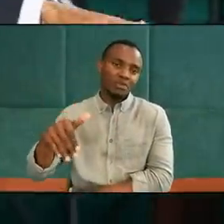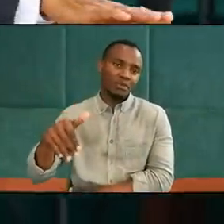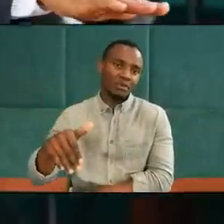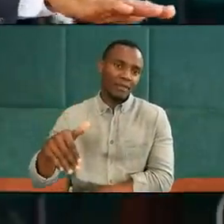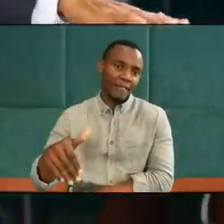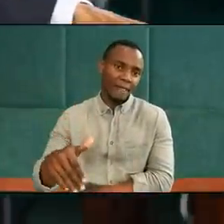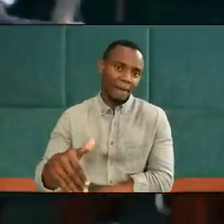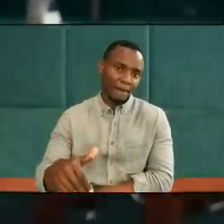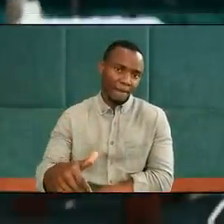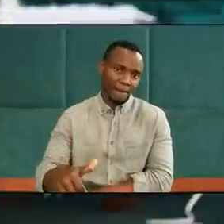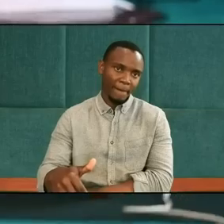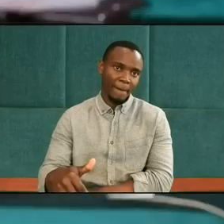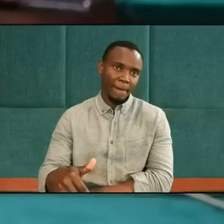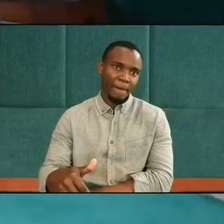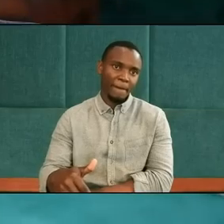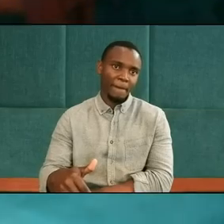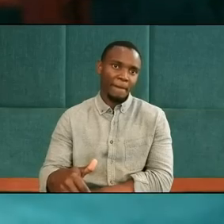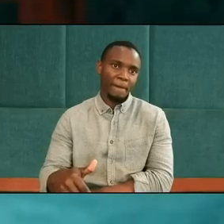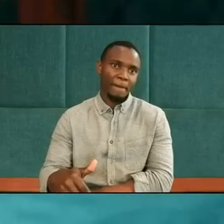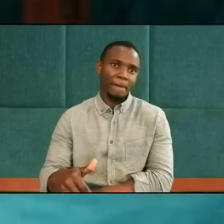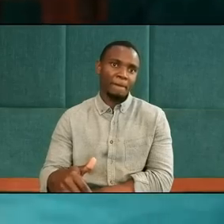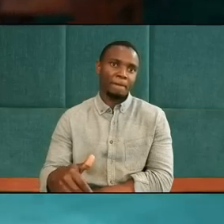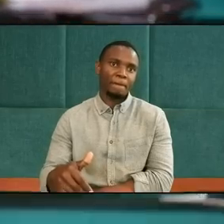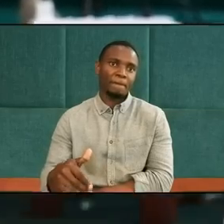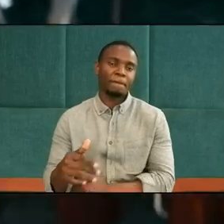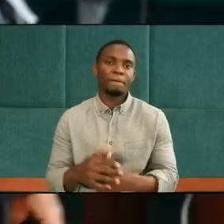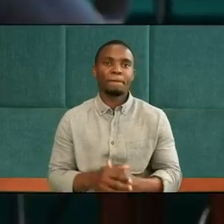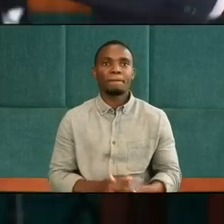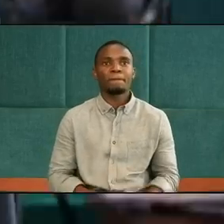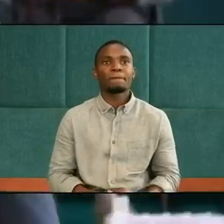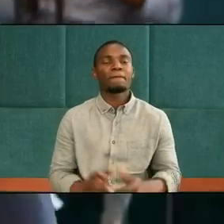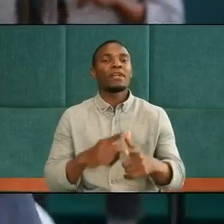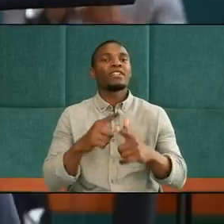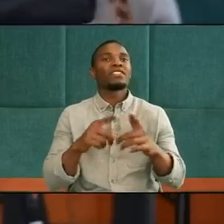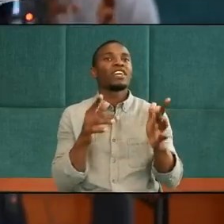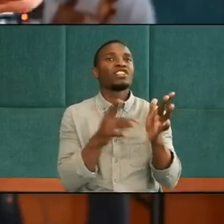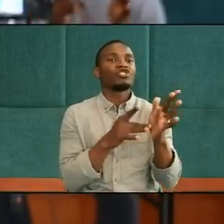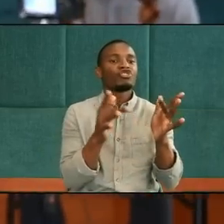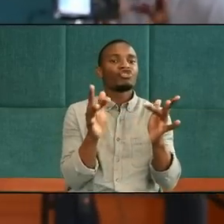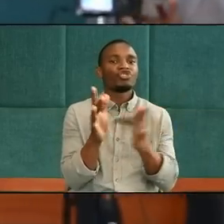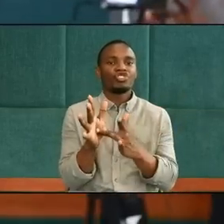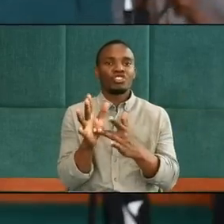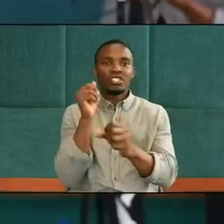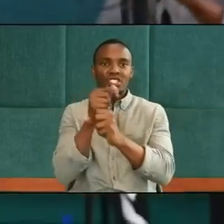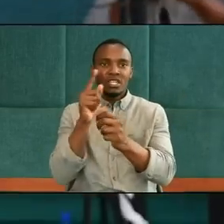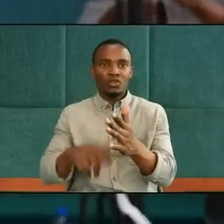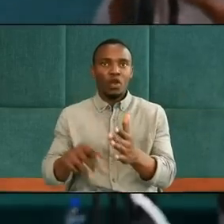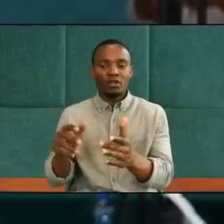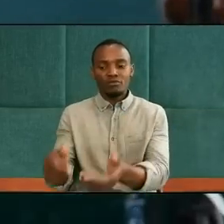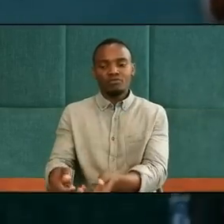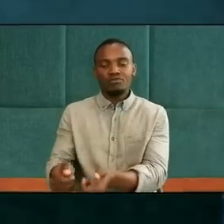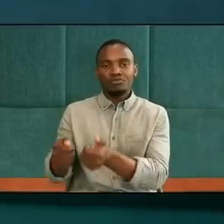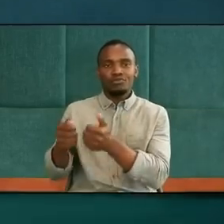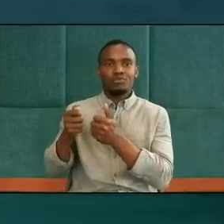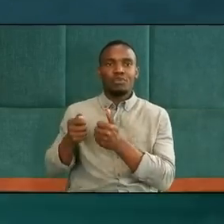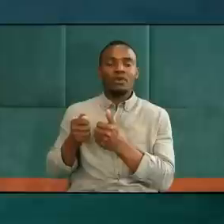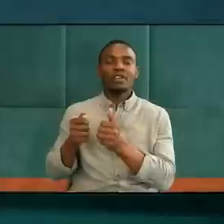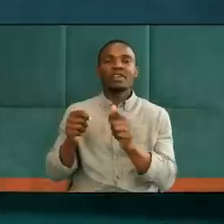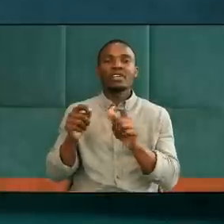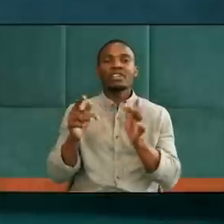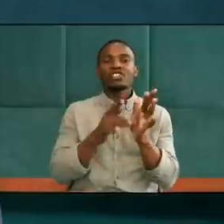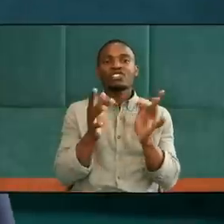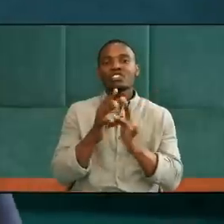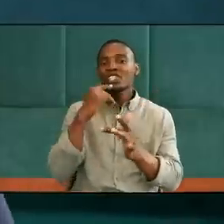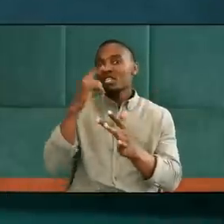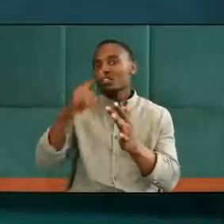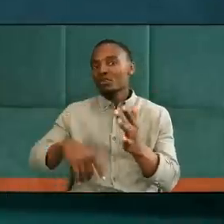slope. Going down. And Jesus spotted it. He says, Peter, I got to put